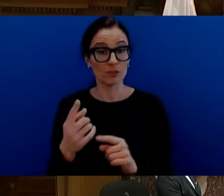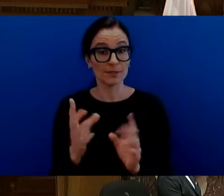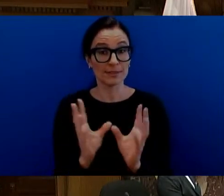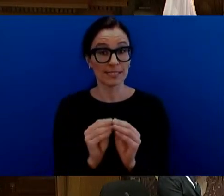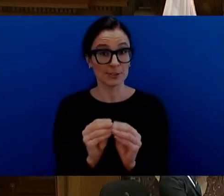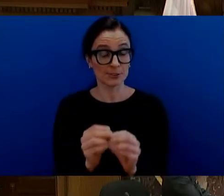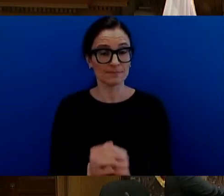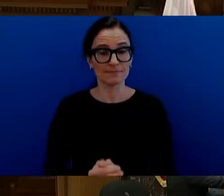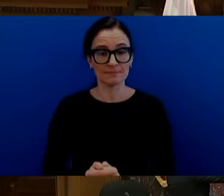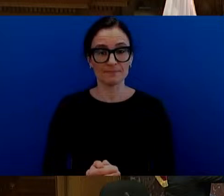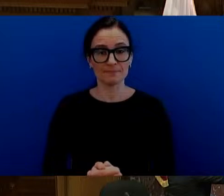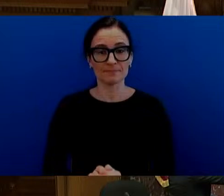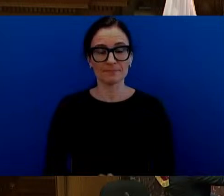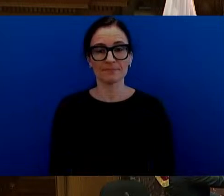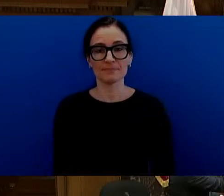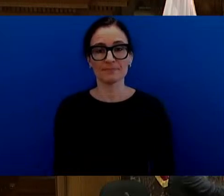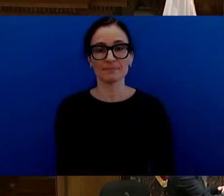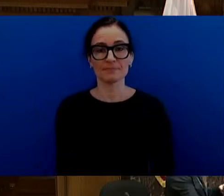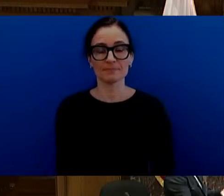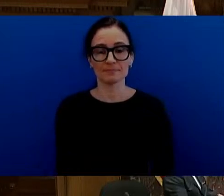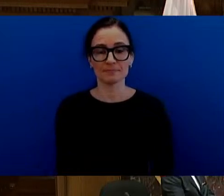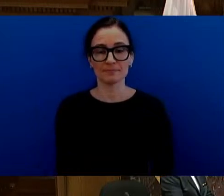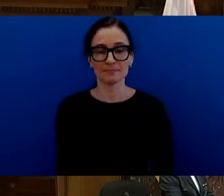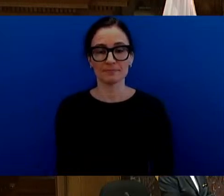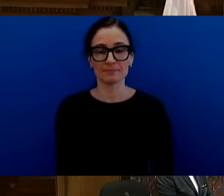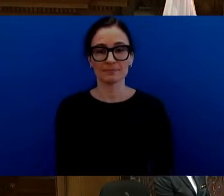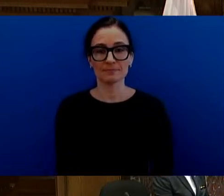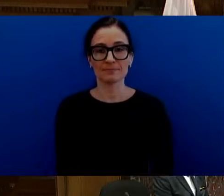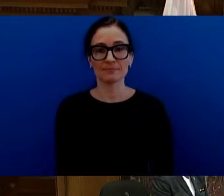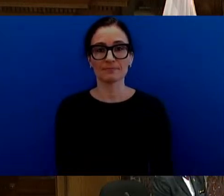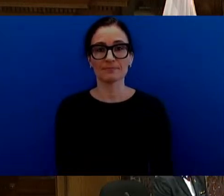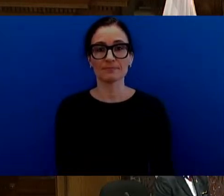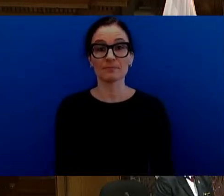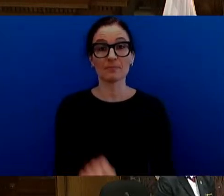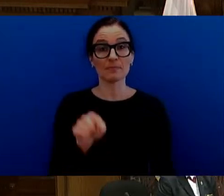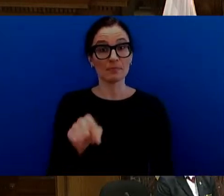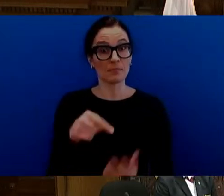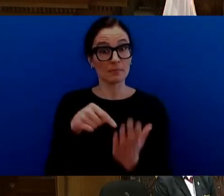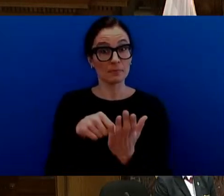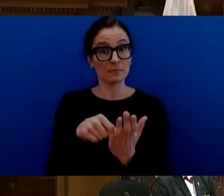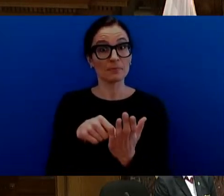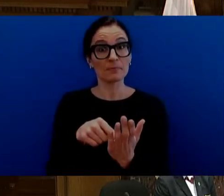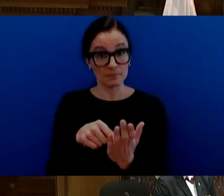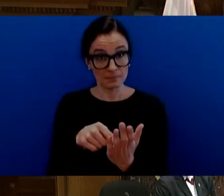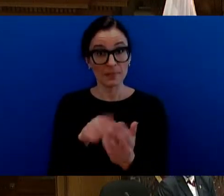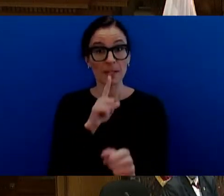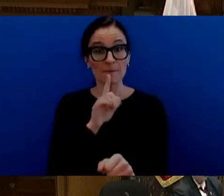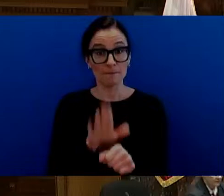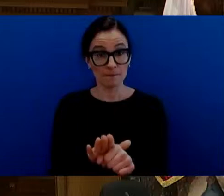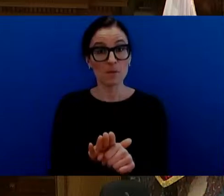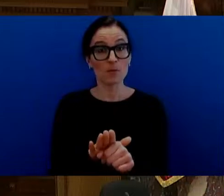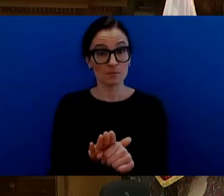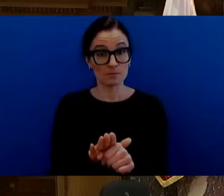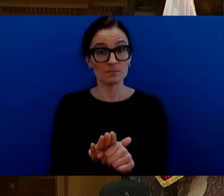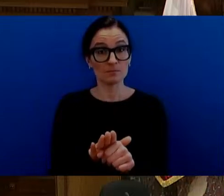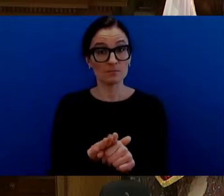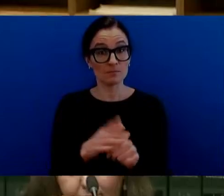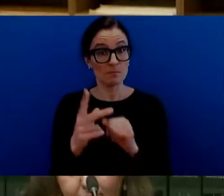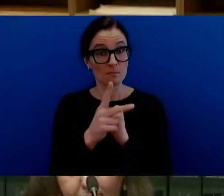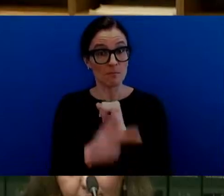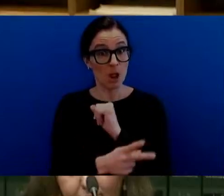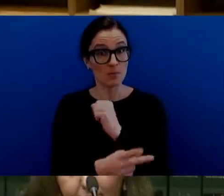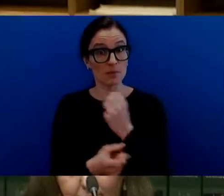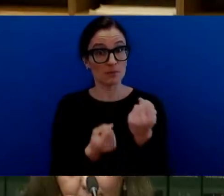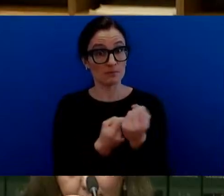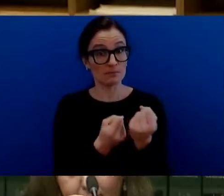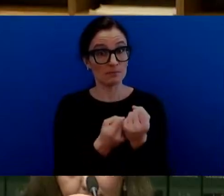Supremacy of Parliament. All those in favor say aye. Aye. Opposed? Motion carried. Attorney General.